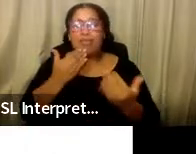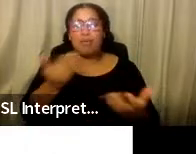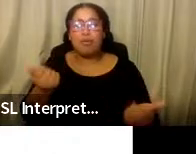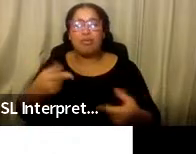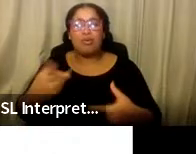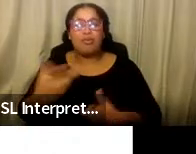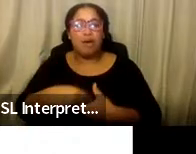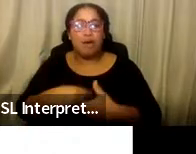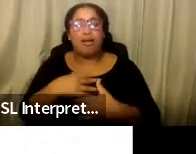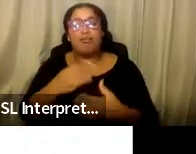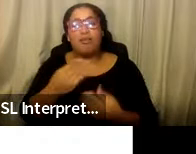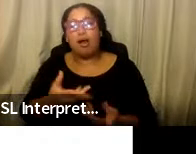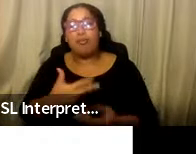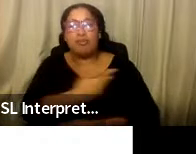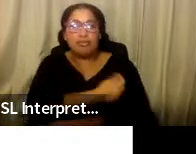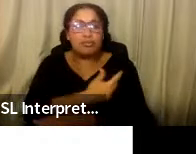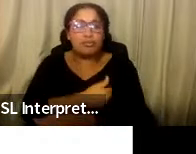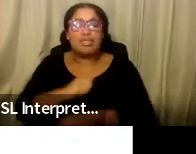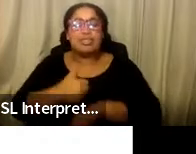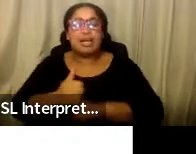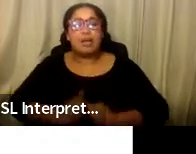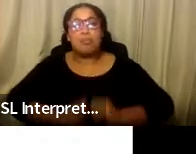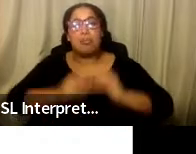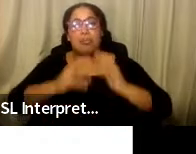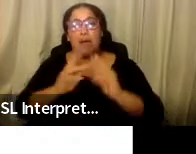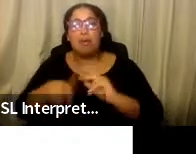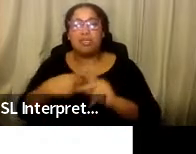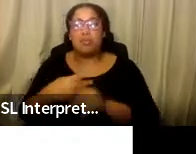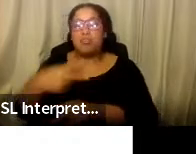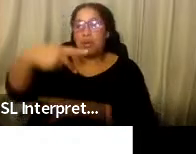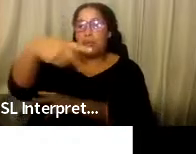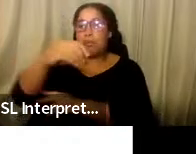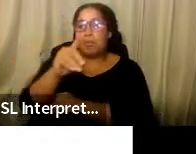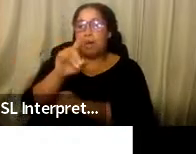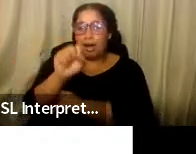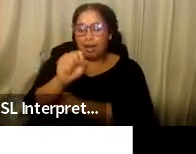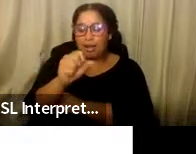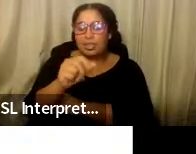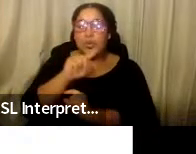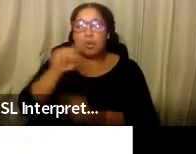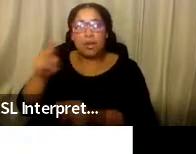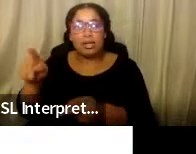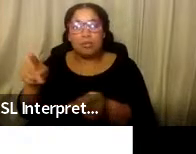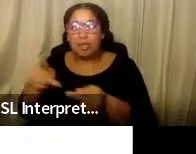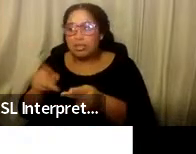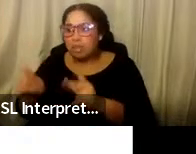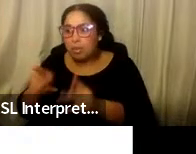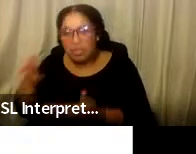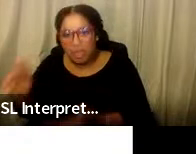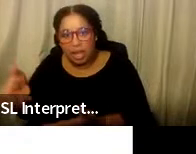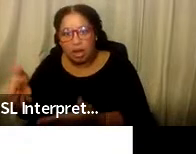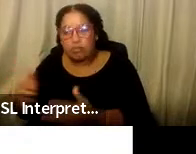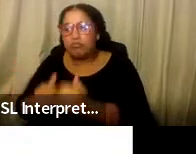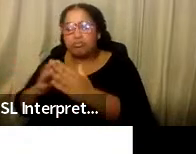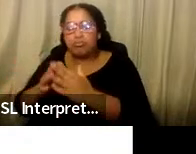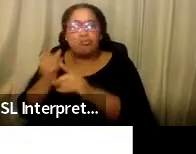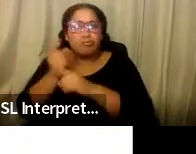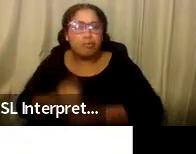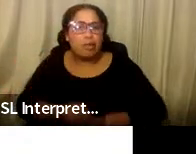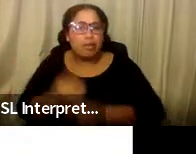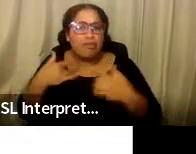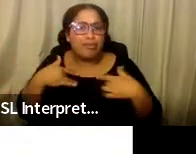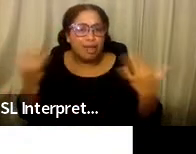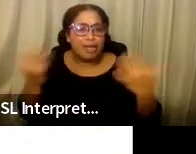doing vaccinations and doing pop-up pods. Those are pods that are going to places where people are, at regular events